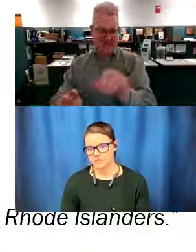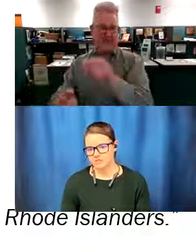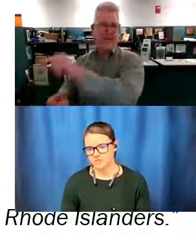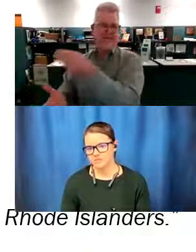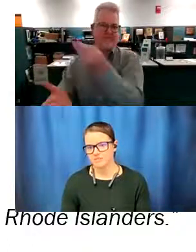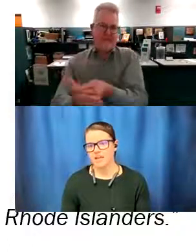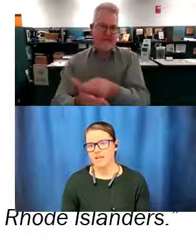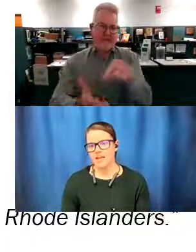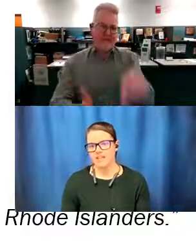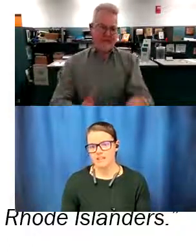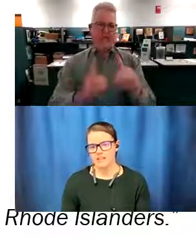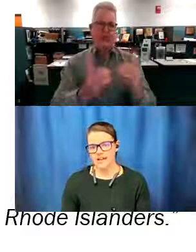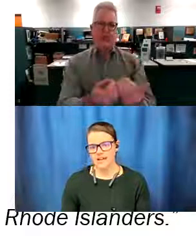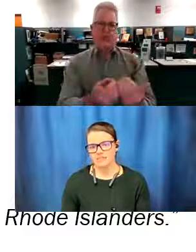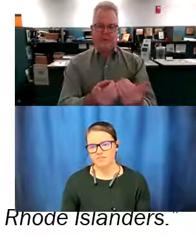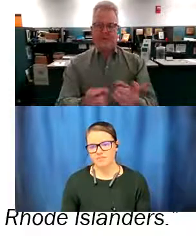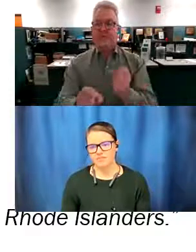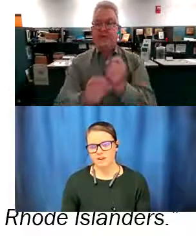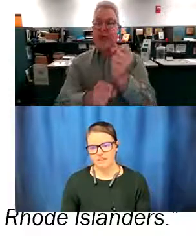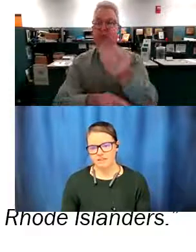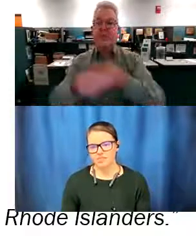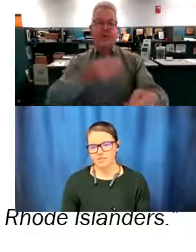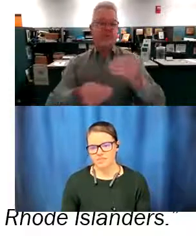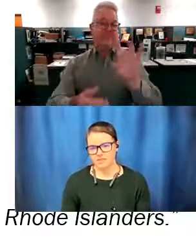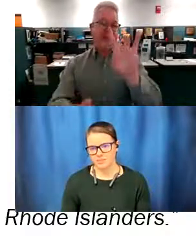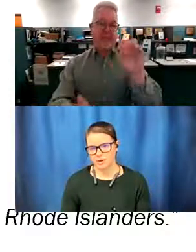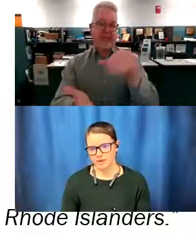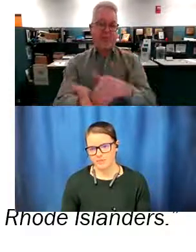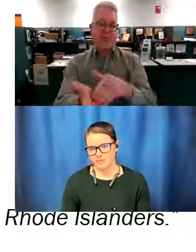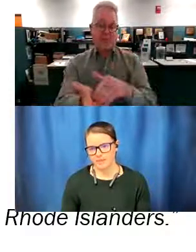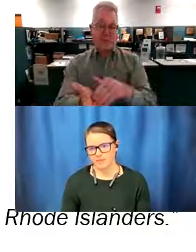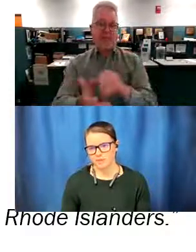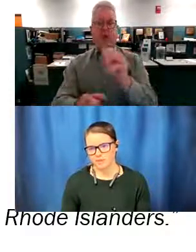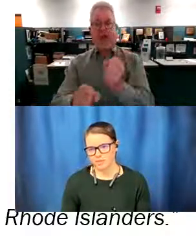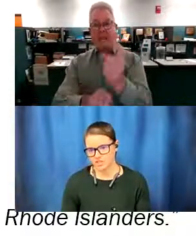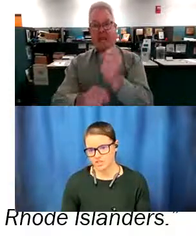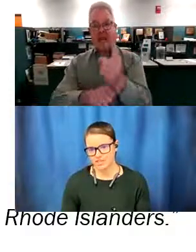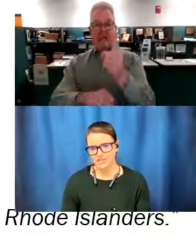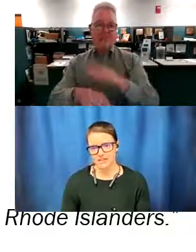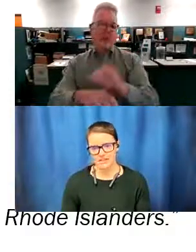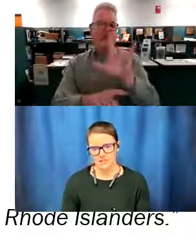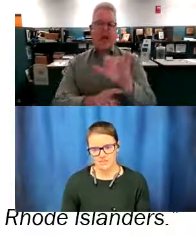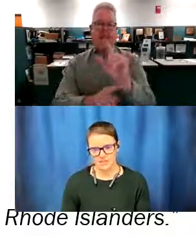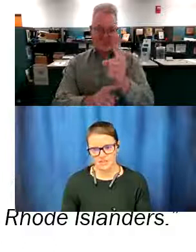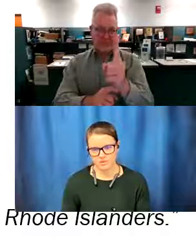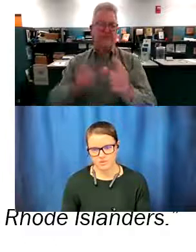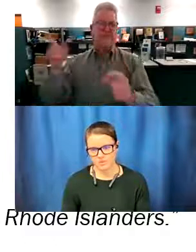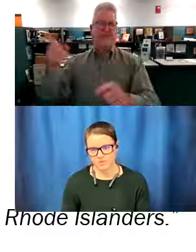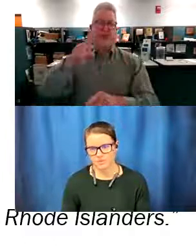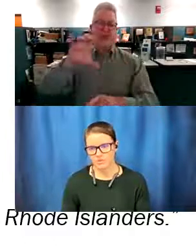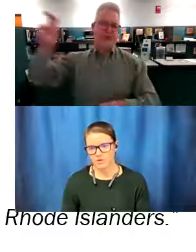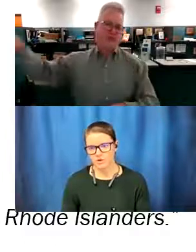Service Fund, and that fund services this program. The annual budget is $80,000